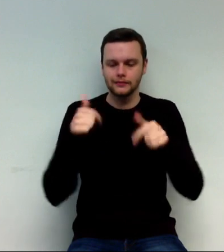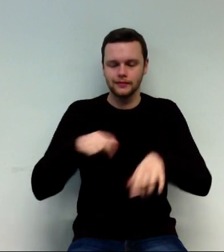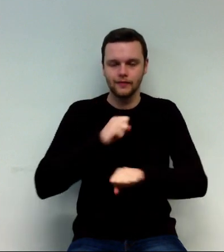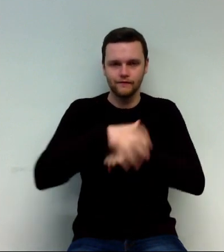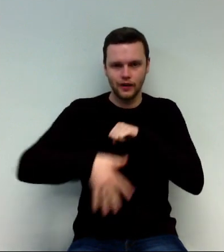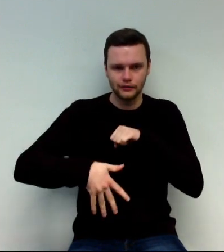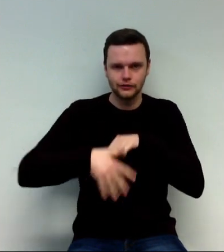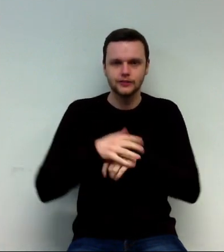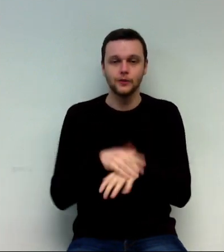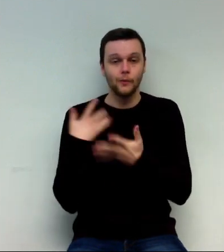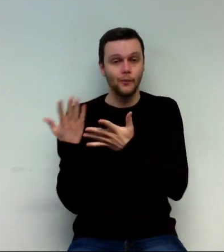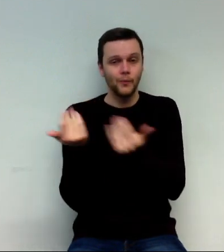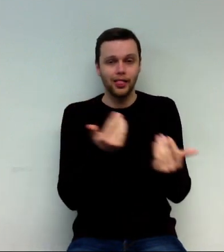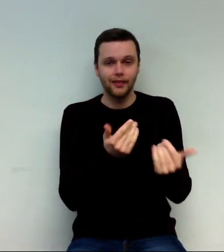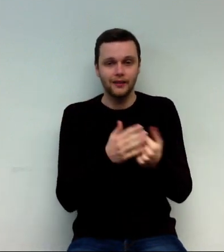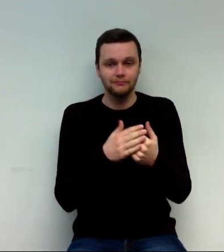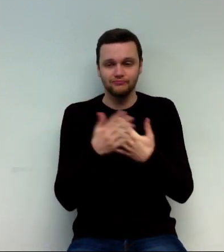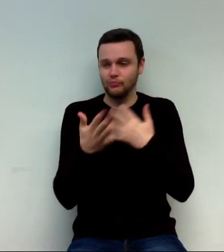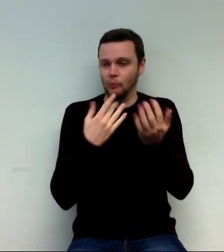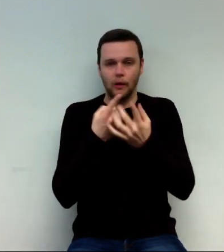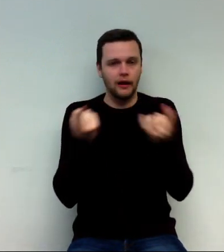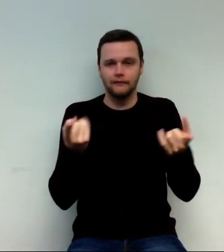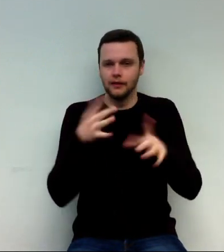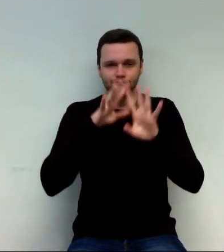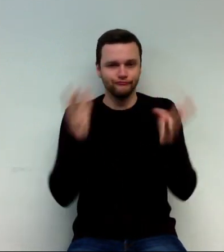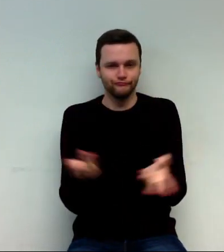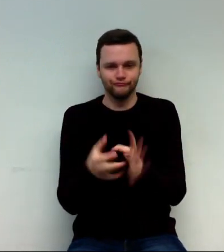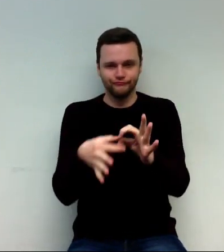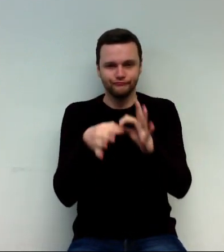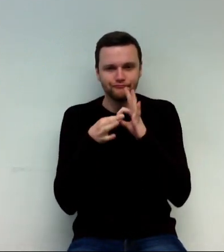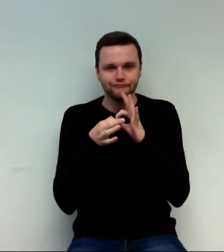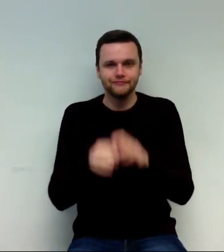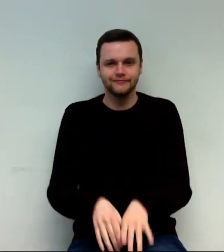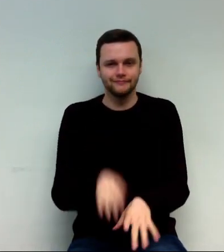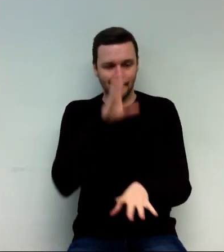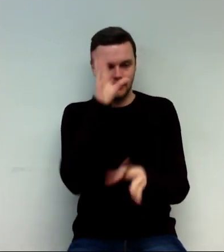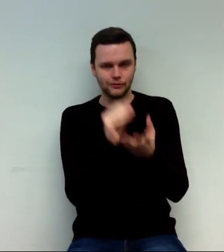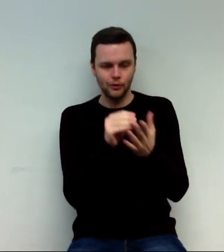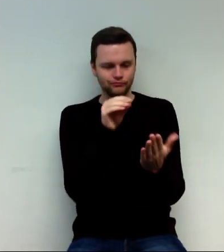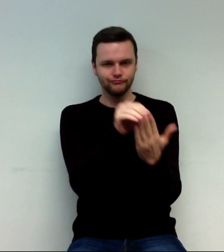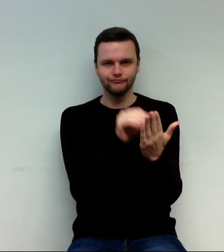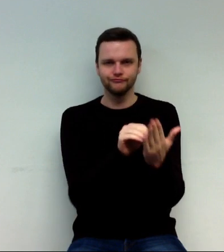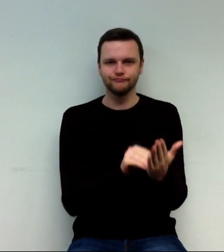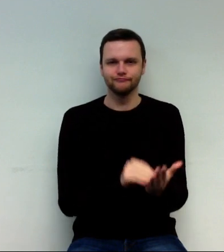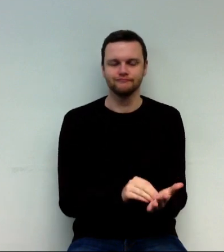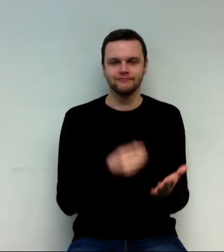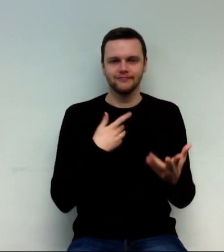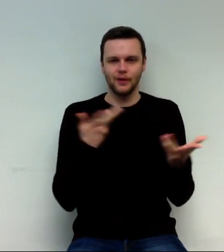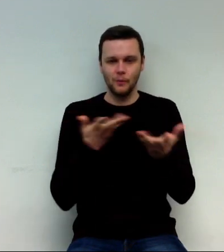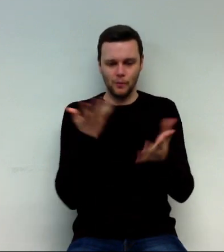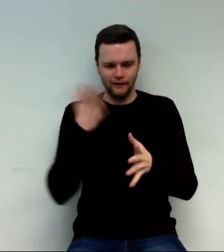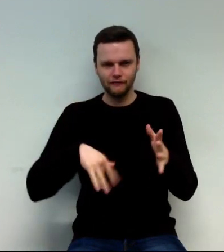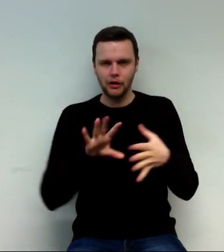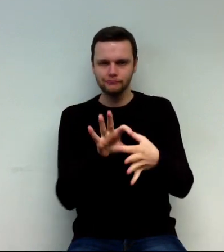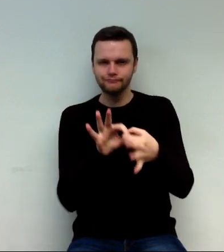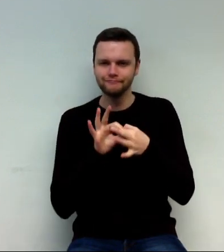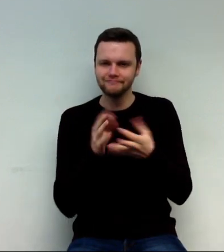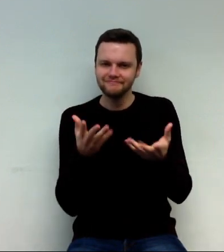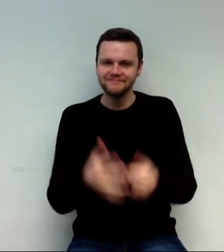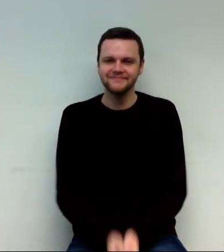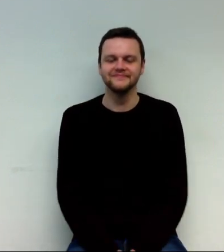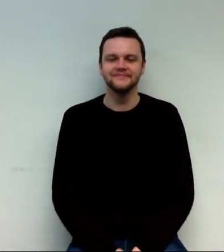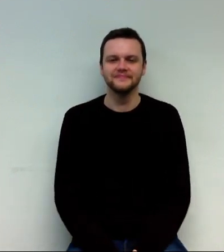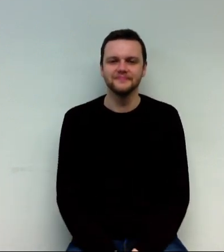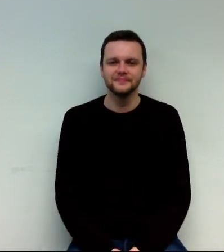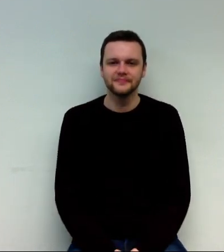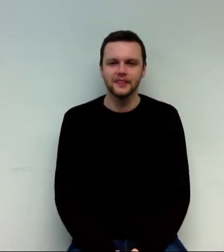Fringe. So welcome from wherever in the world you're joining us from. Do let us know in the comments. It's always nice to hear where you've all joined in from